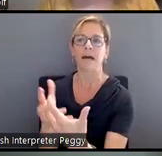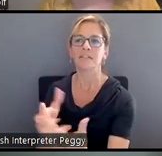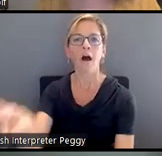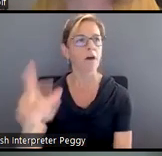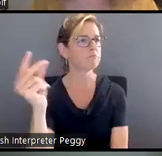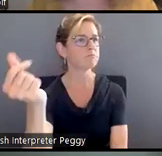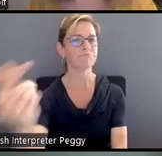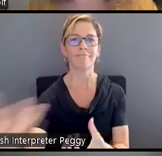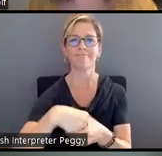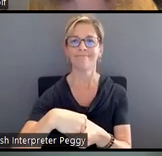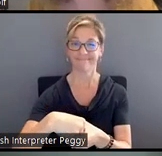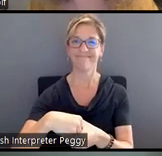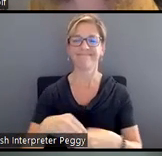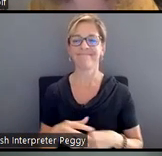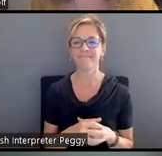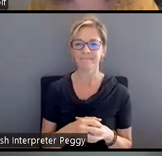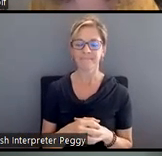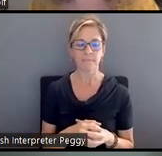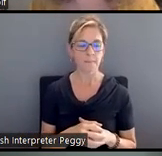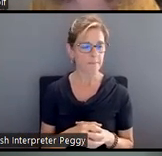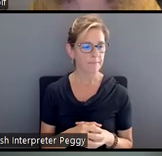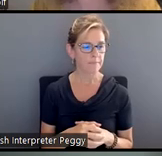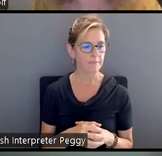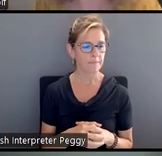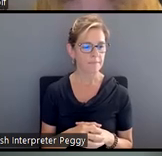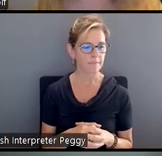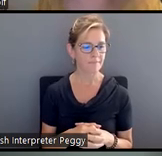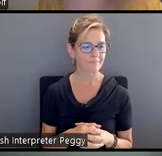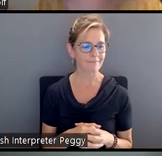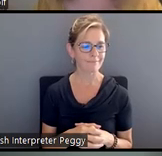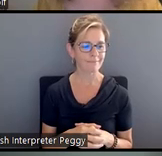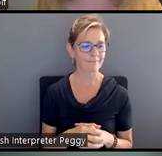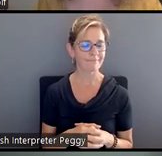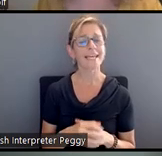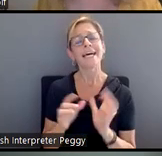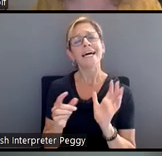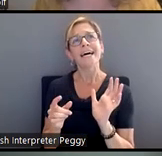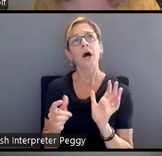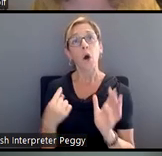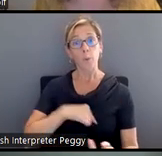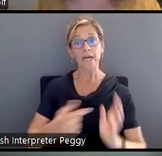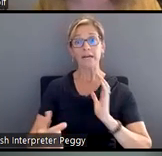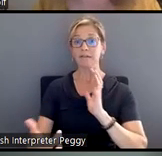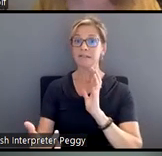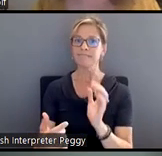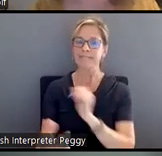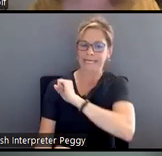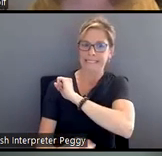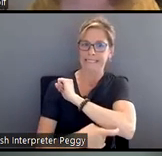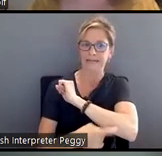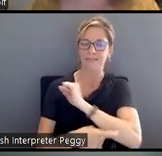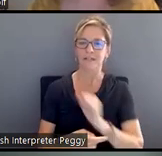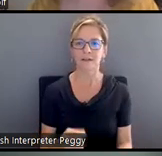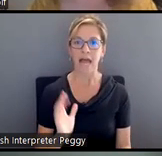And it is tempting to focus on the features of something that we have. We're probably all guilty of